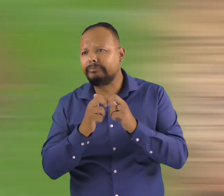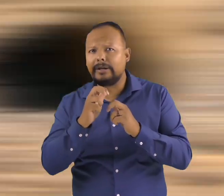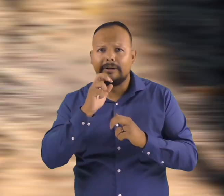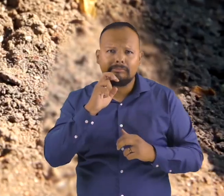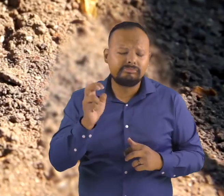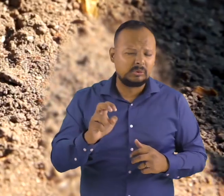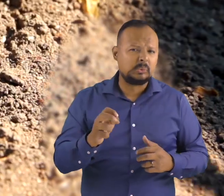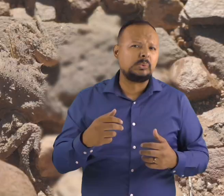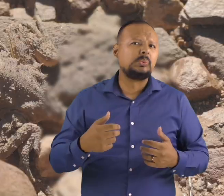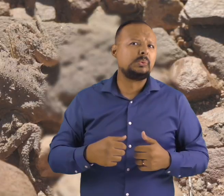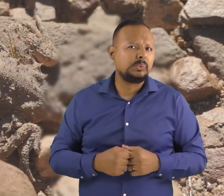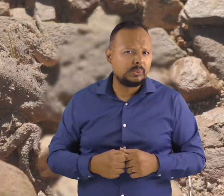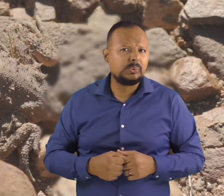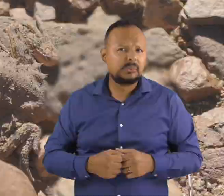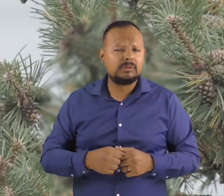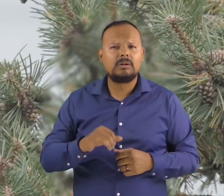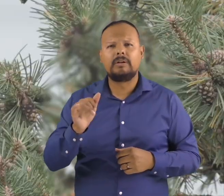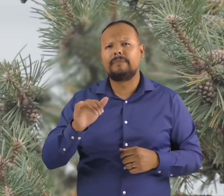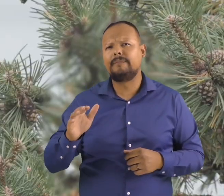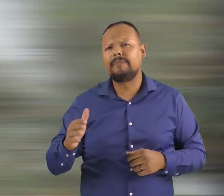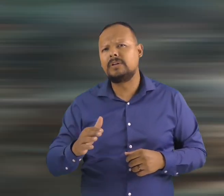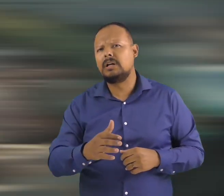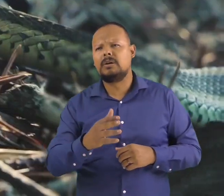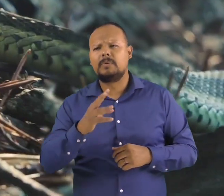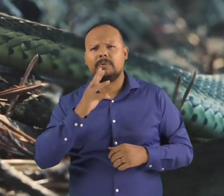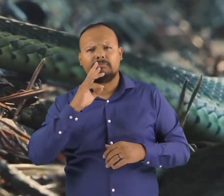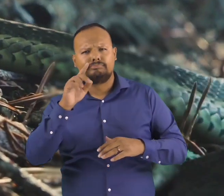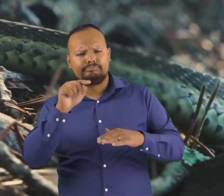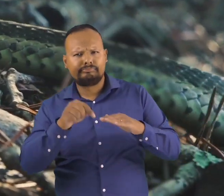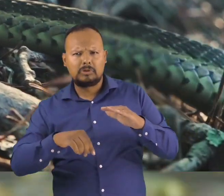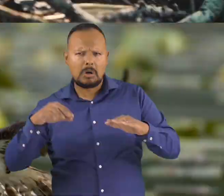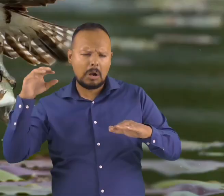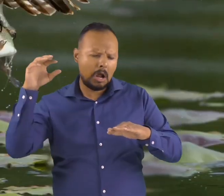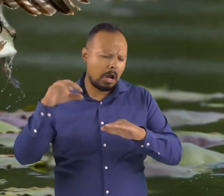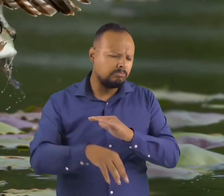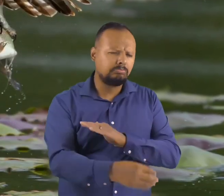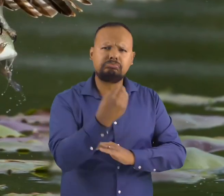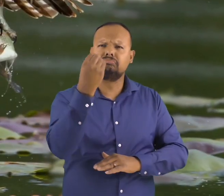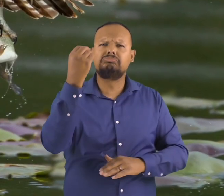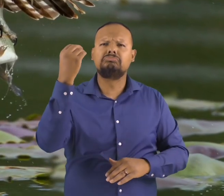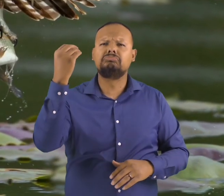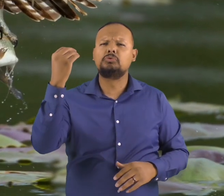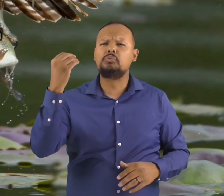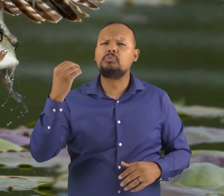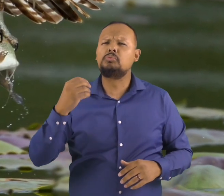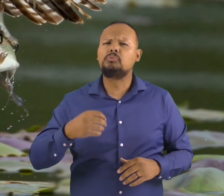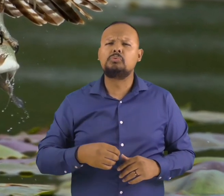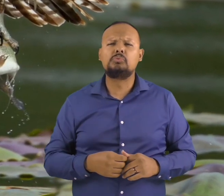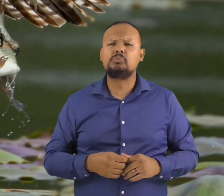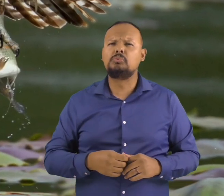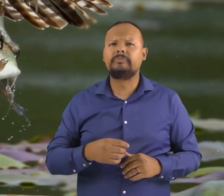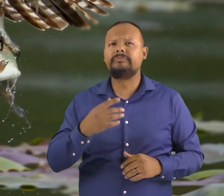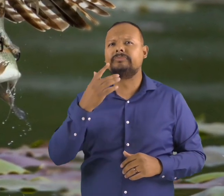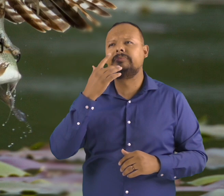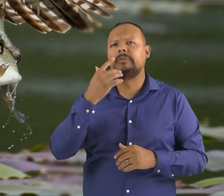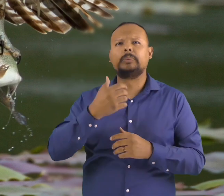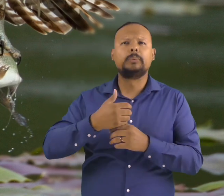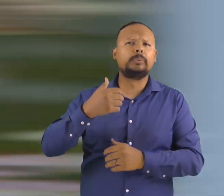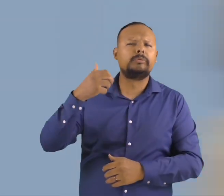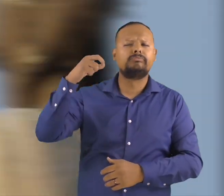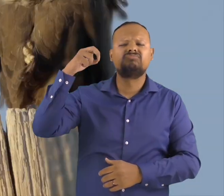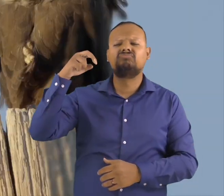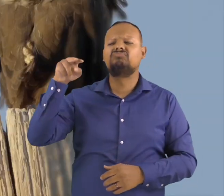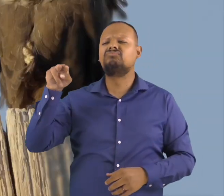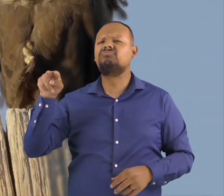rabbit, mouse, lizard, squirrel, or snake. They can even grab fish right out of the water.